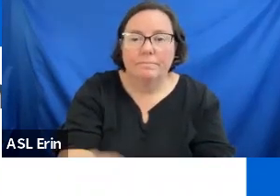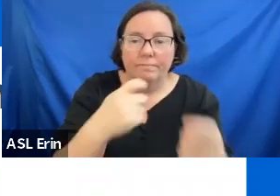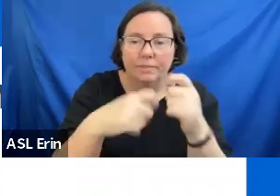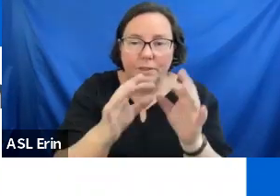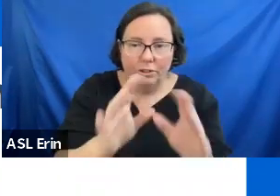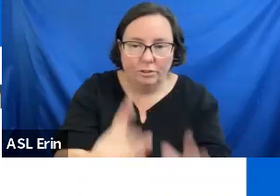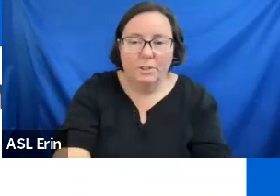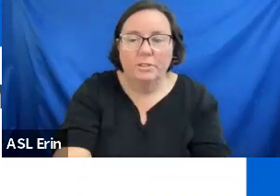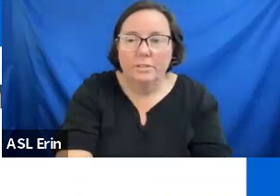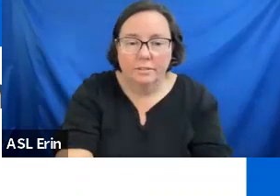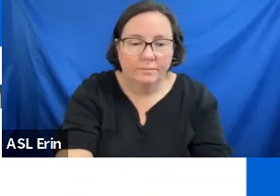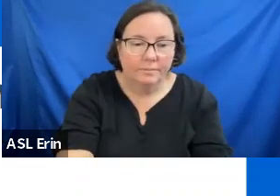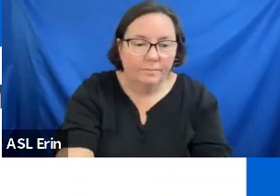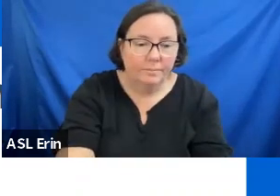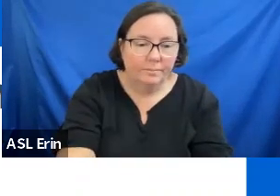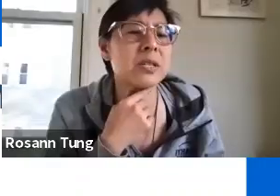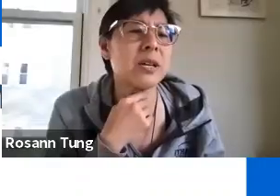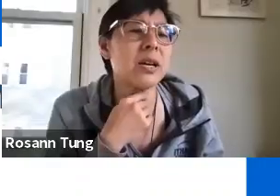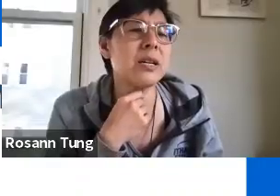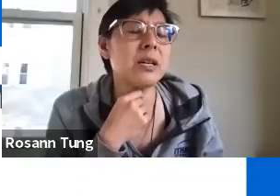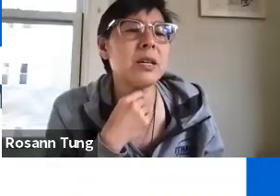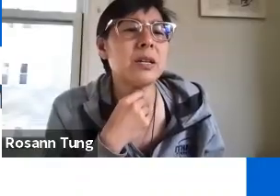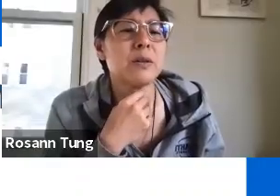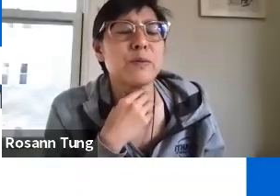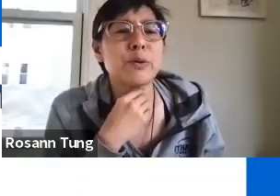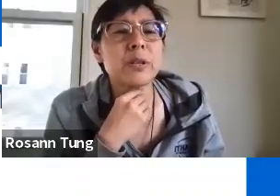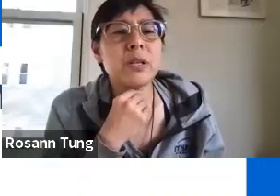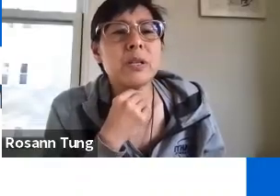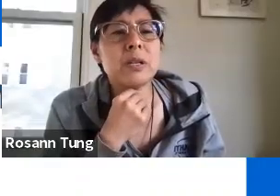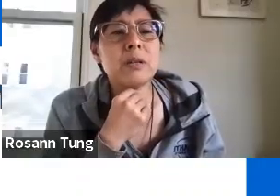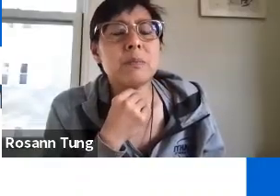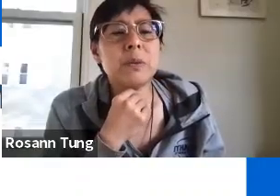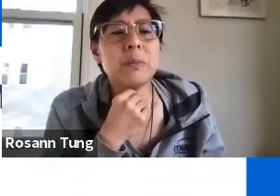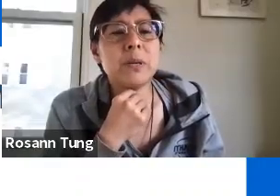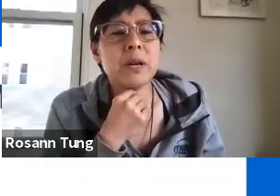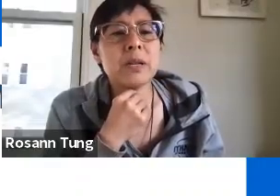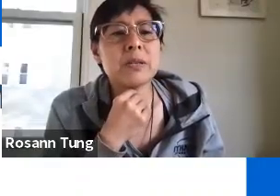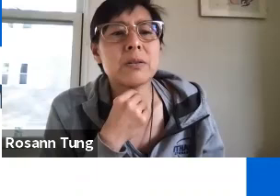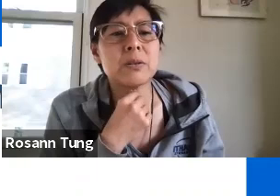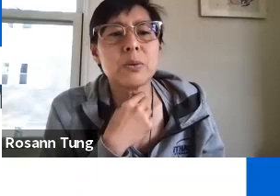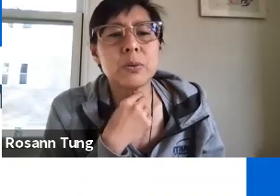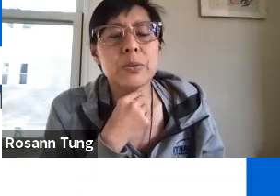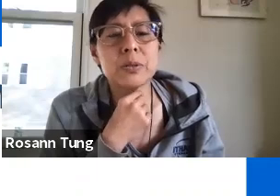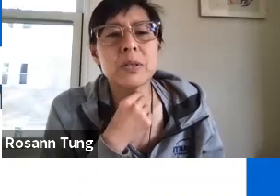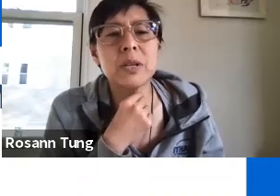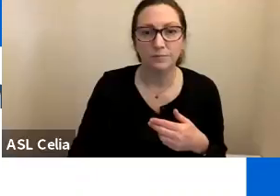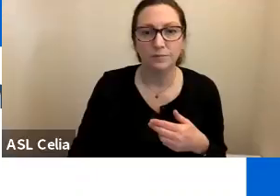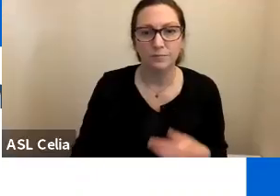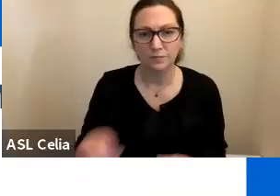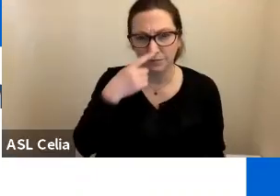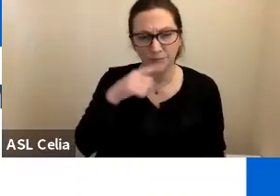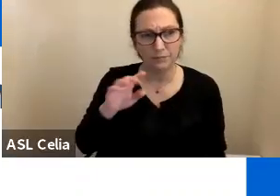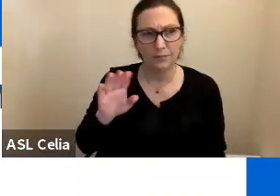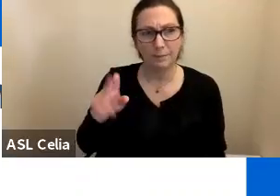that in the next iteration of this slide, for the BPS schools, can